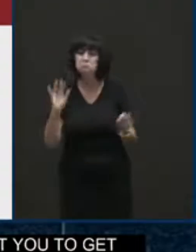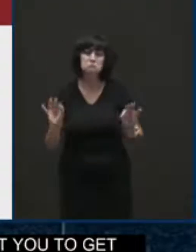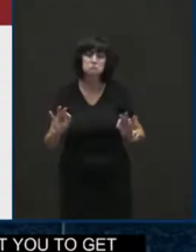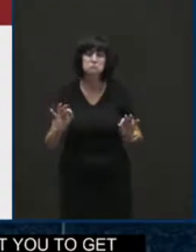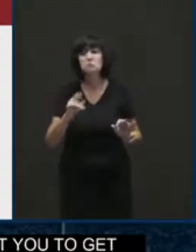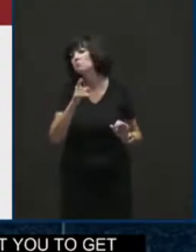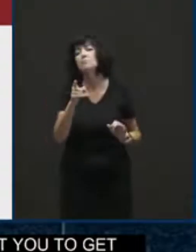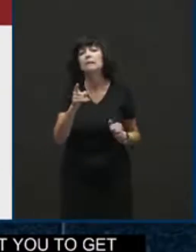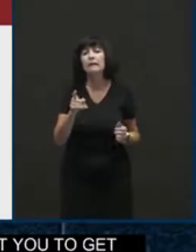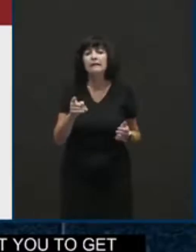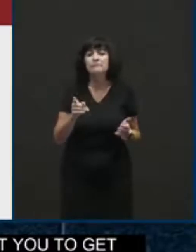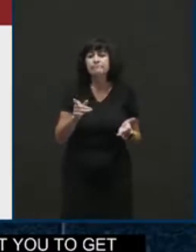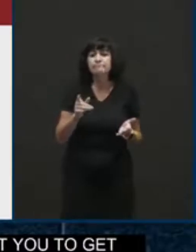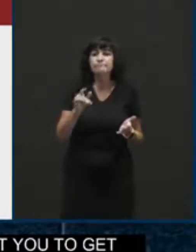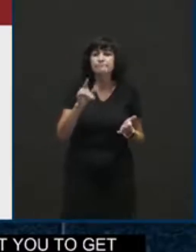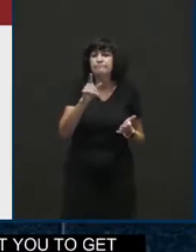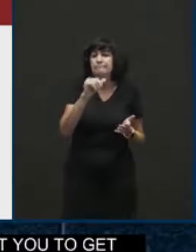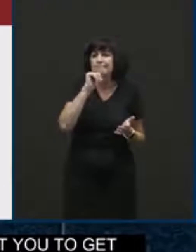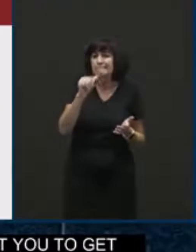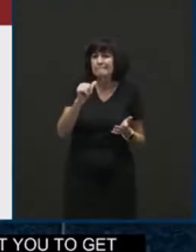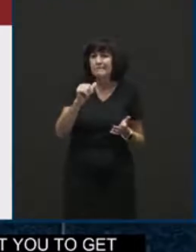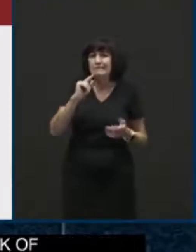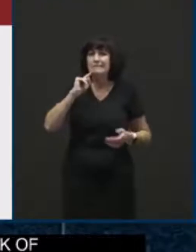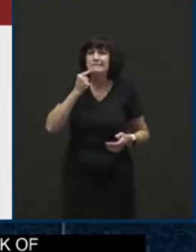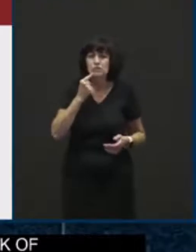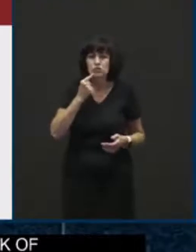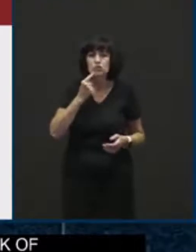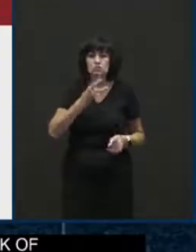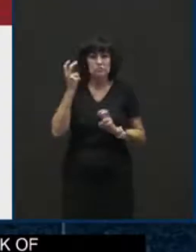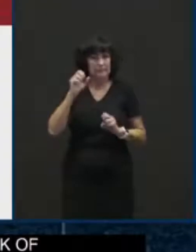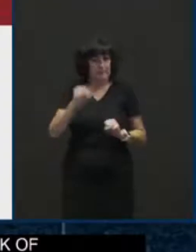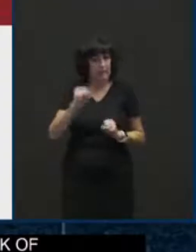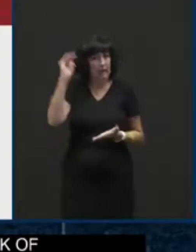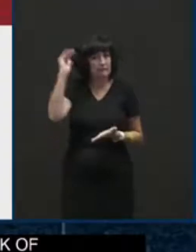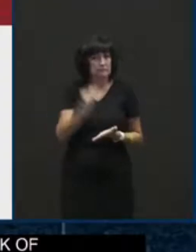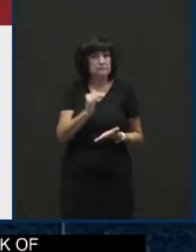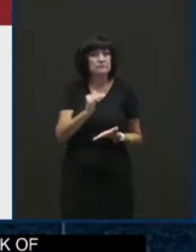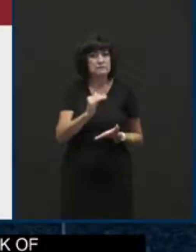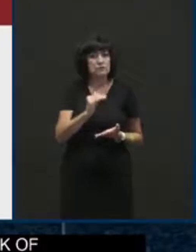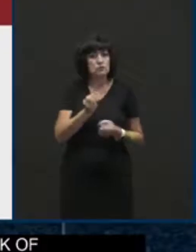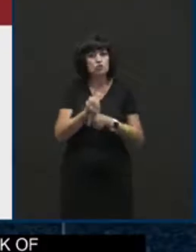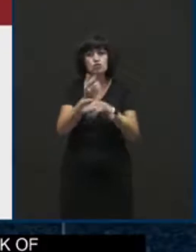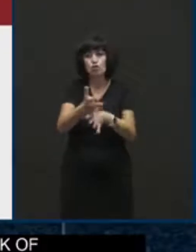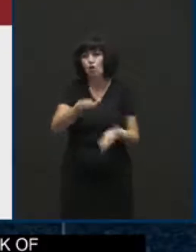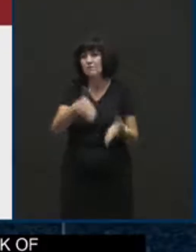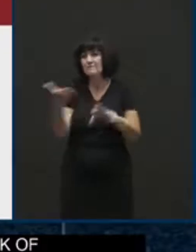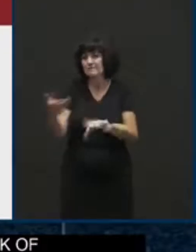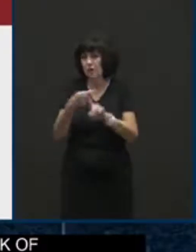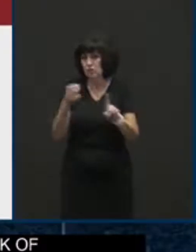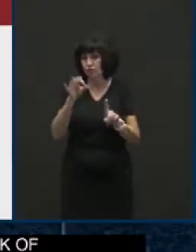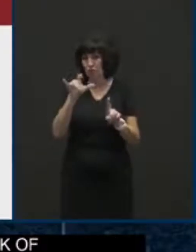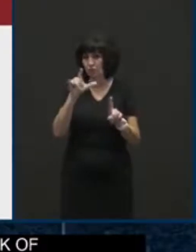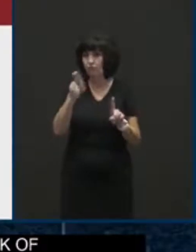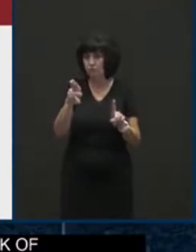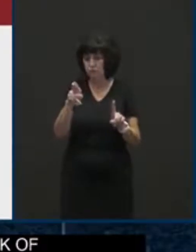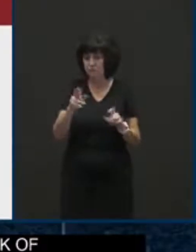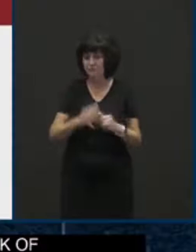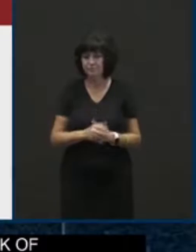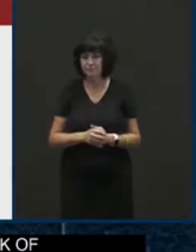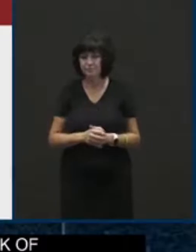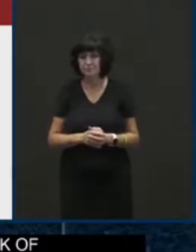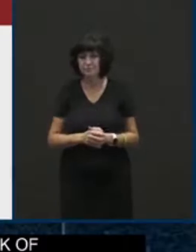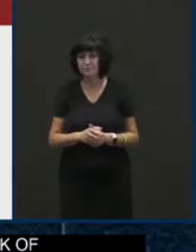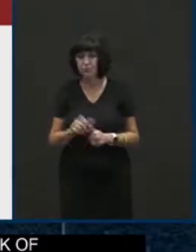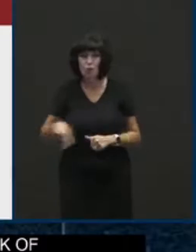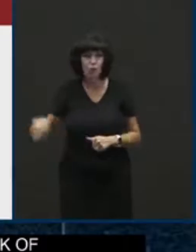significantly decreases death from influenza. So again, very important to get your flu shot for everyone over the age of